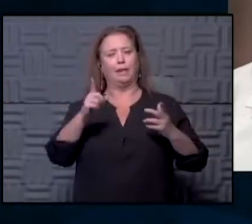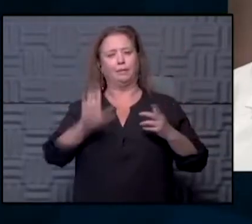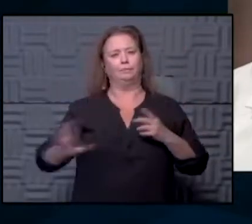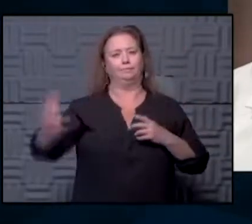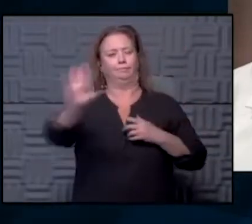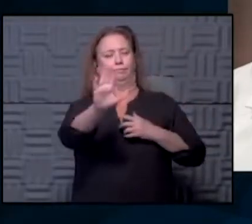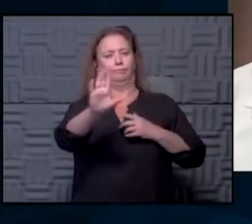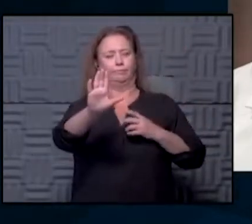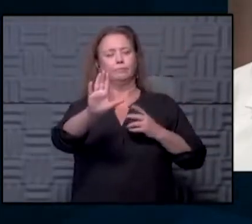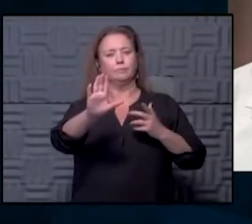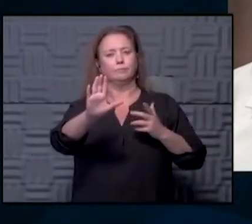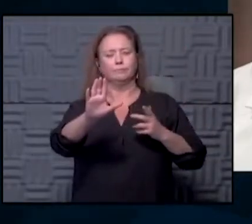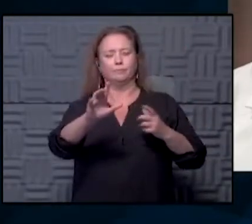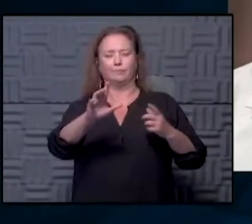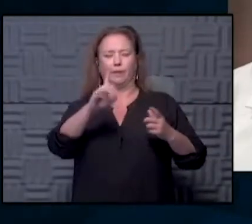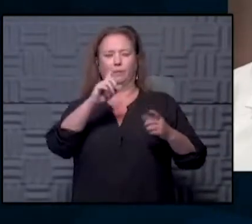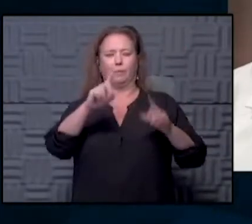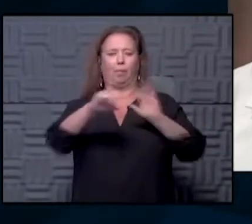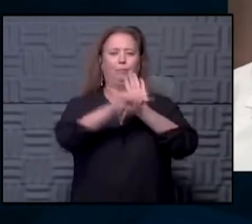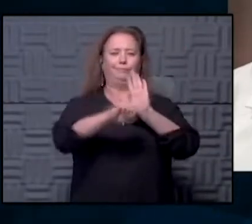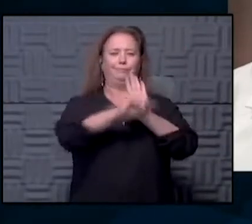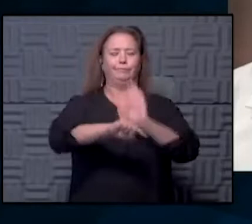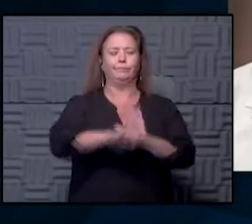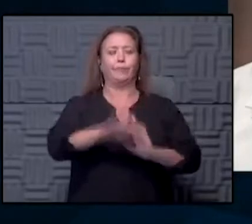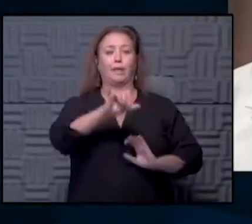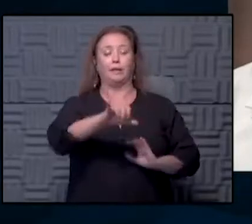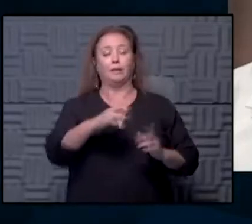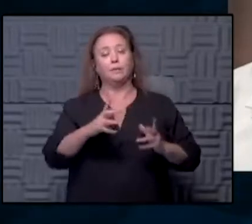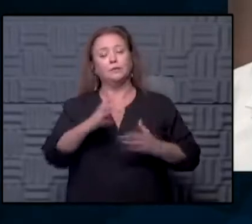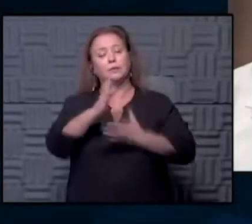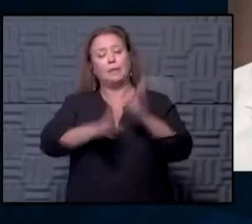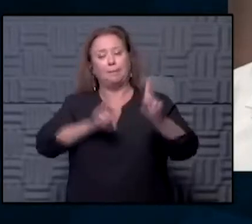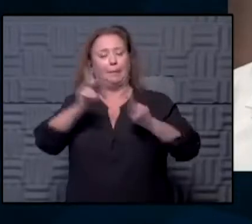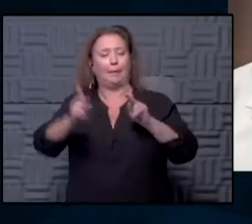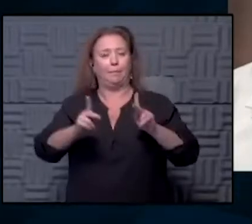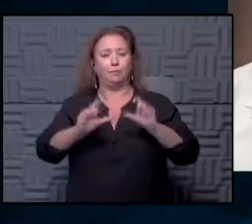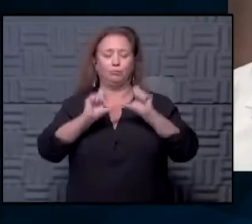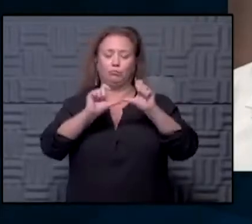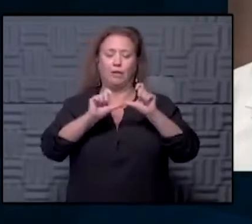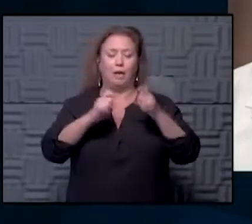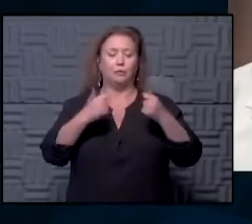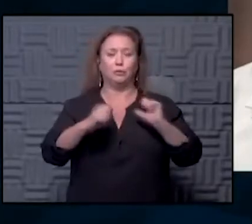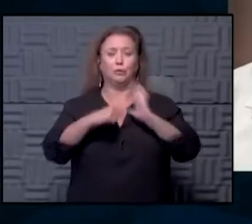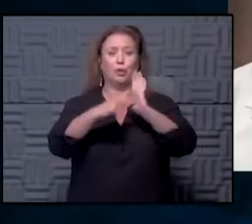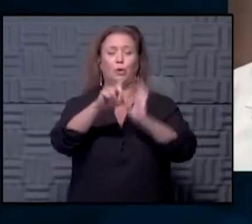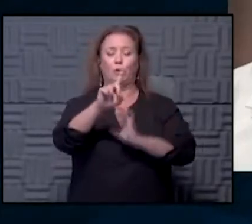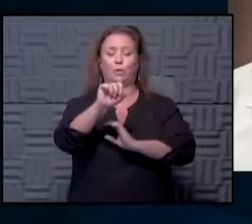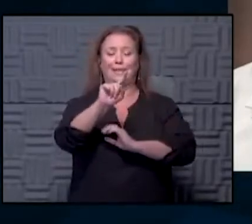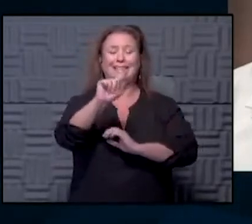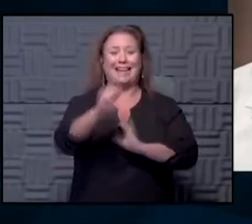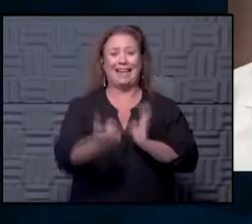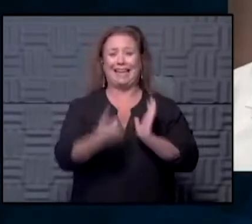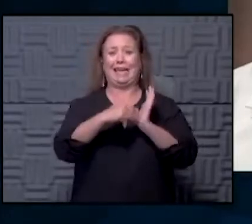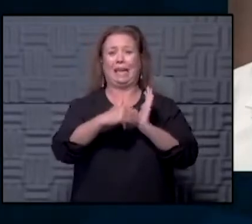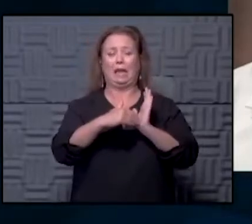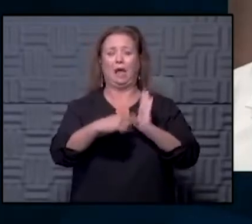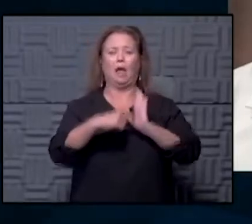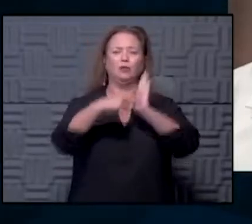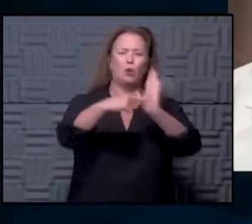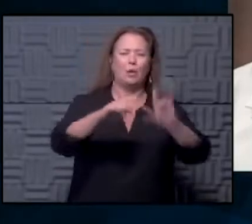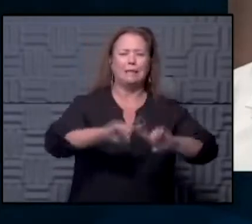there that wants to discredit that. And I just take the licks and keep on going. And I'll show the data again in a couple of weeks. I'll display it a little